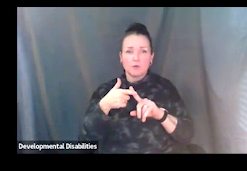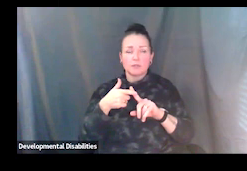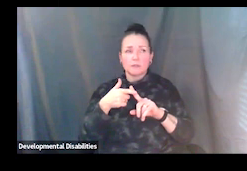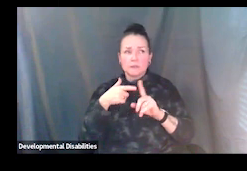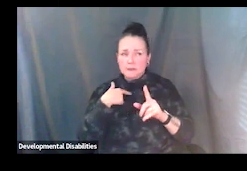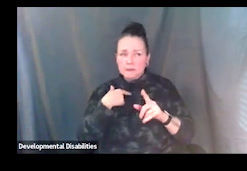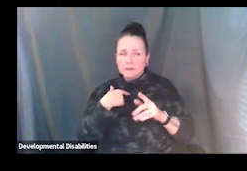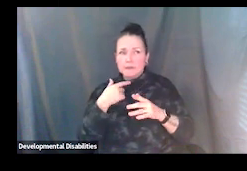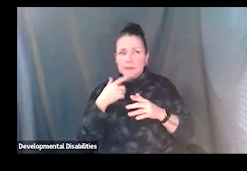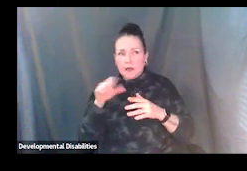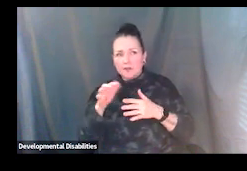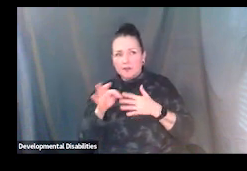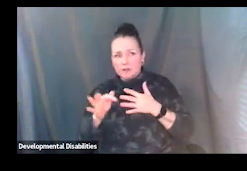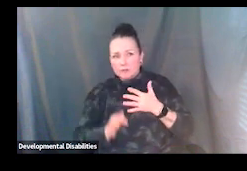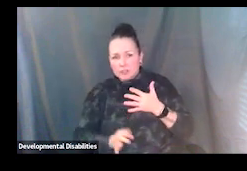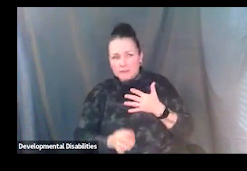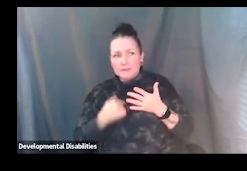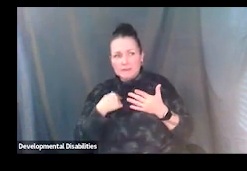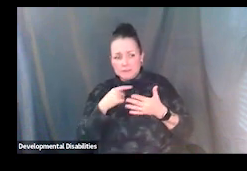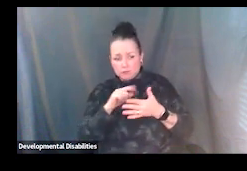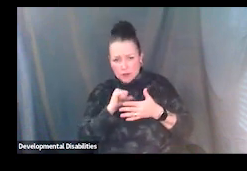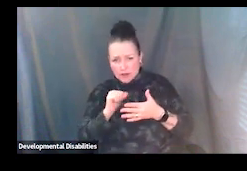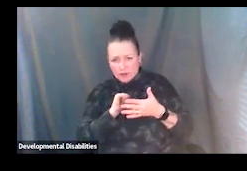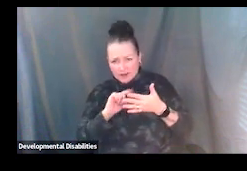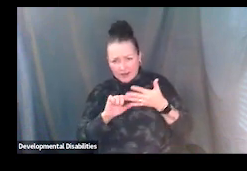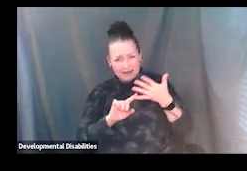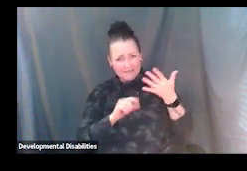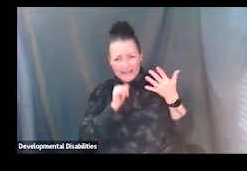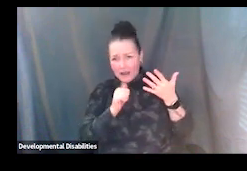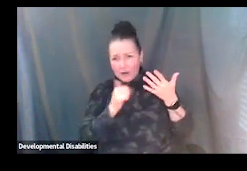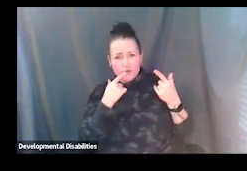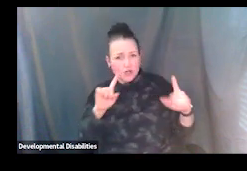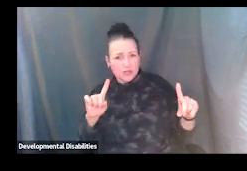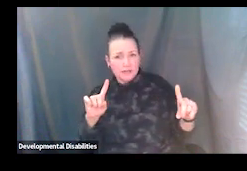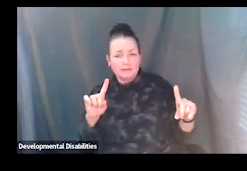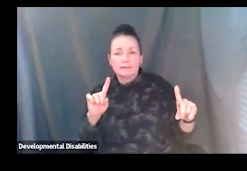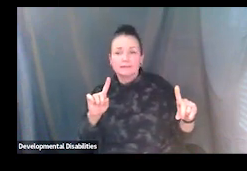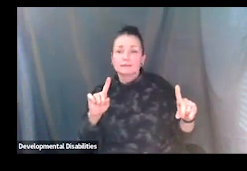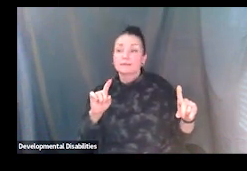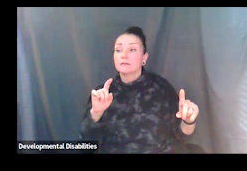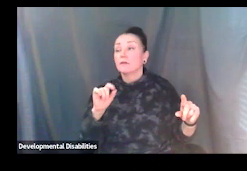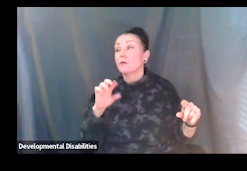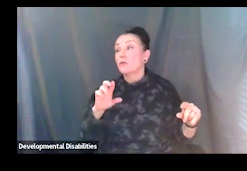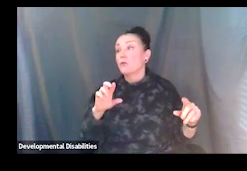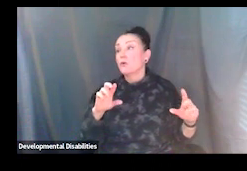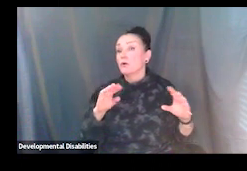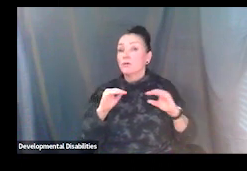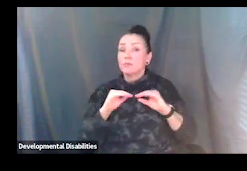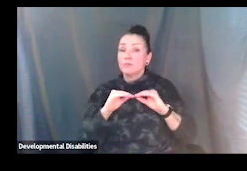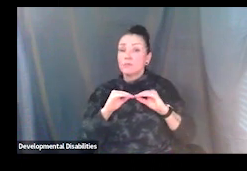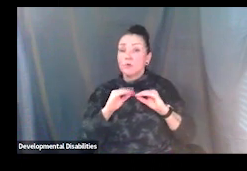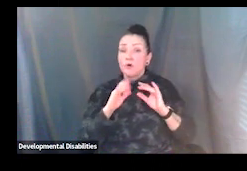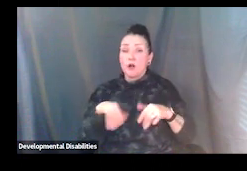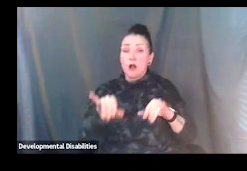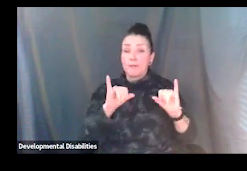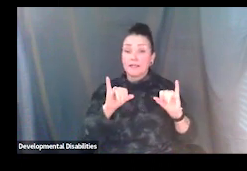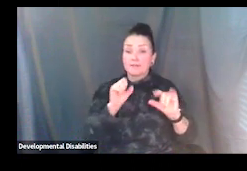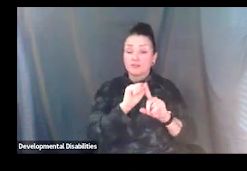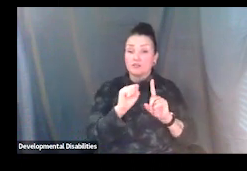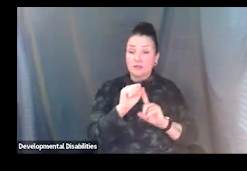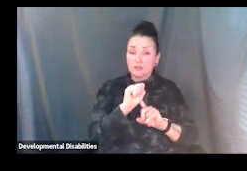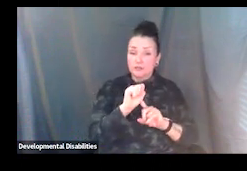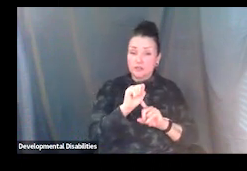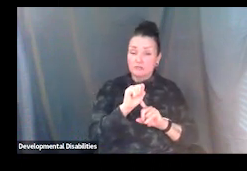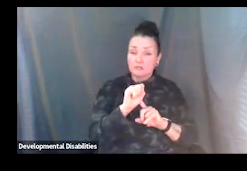strategies, or the more common scenario in which, perhaps someone's accessed the therapy, but it hasn't